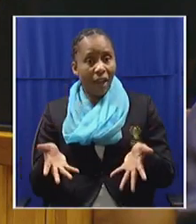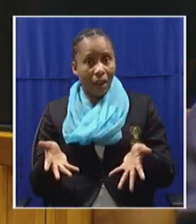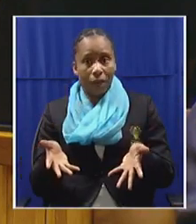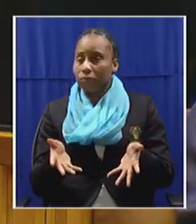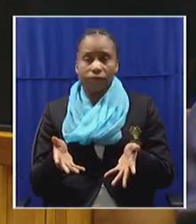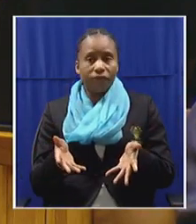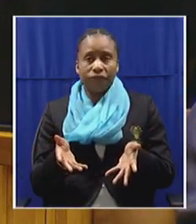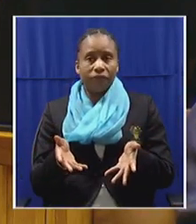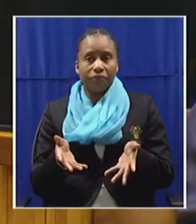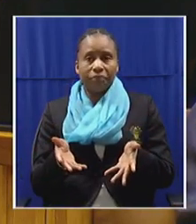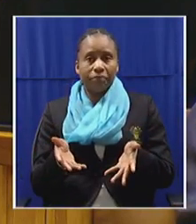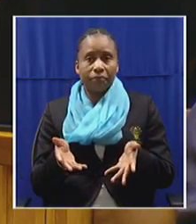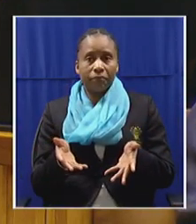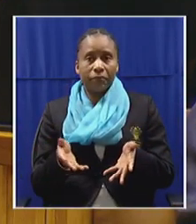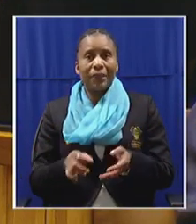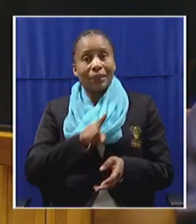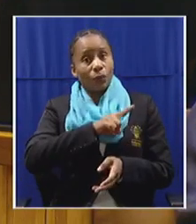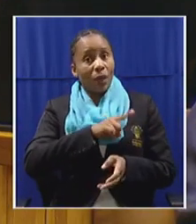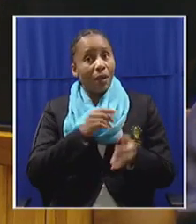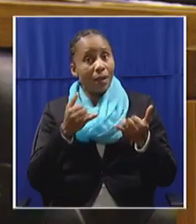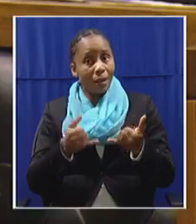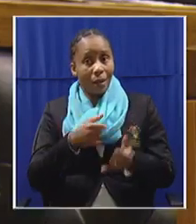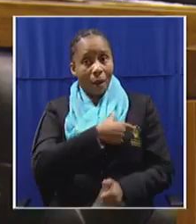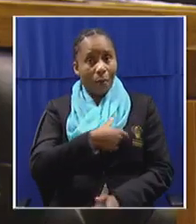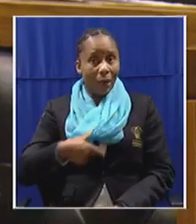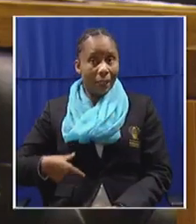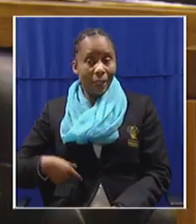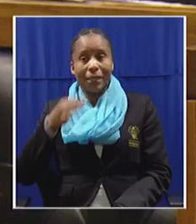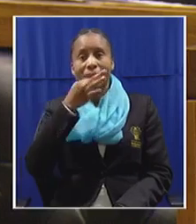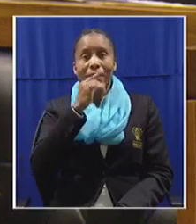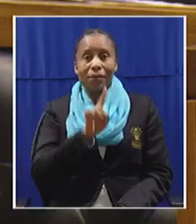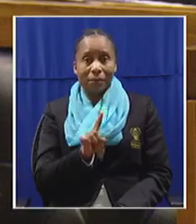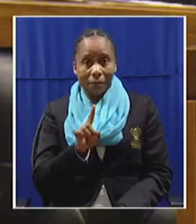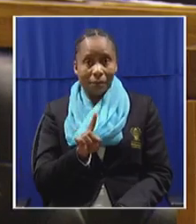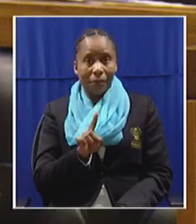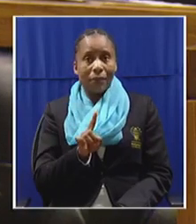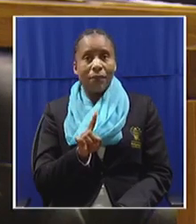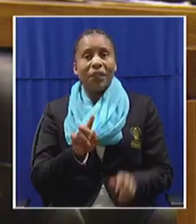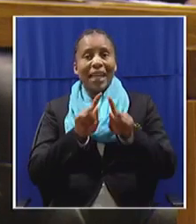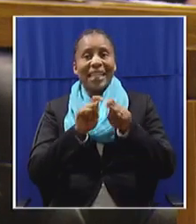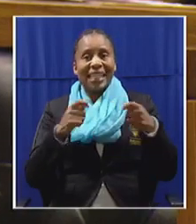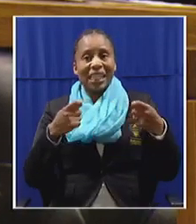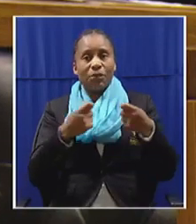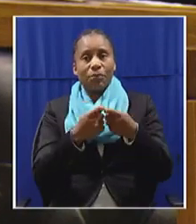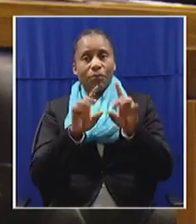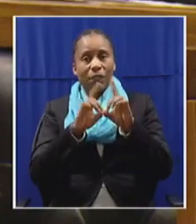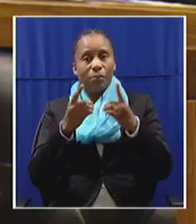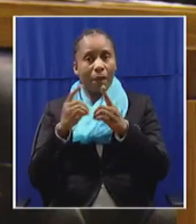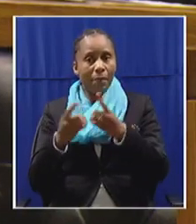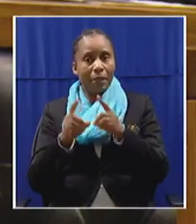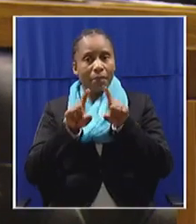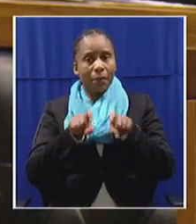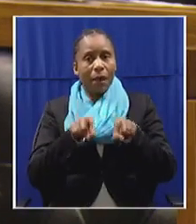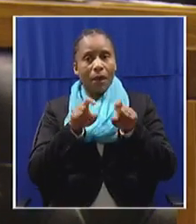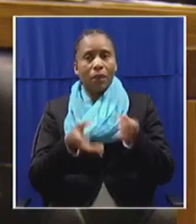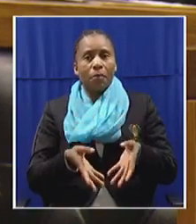Affairs. That is why the President said we must have a team of departments,